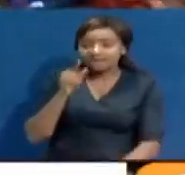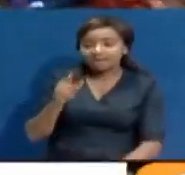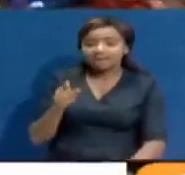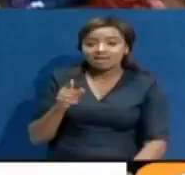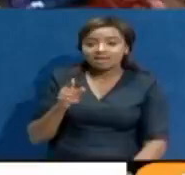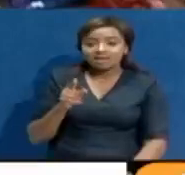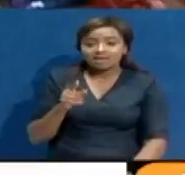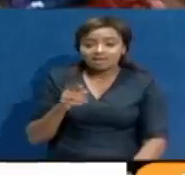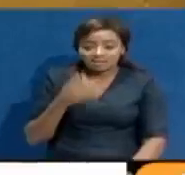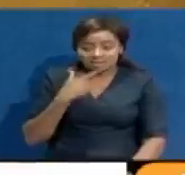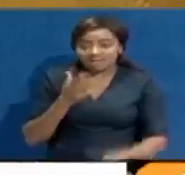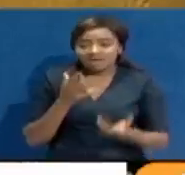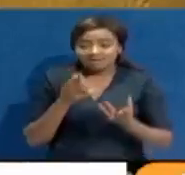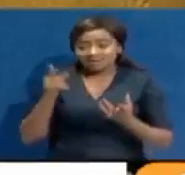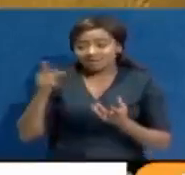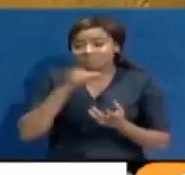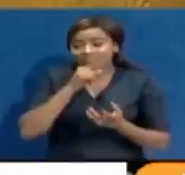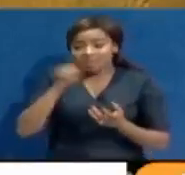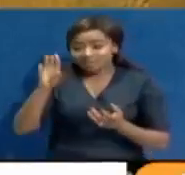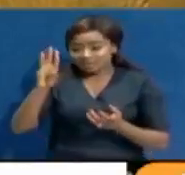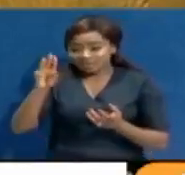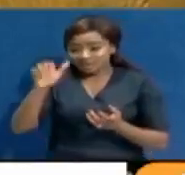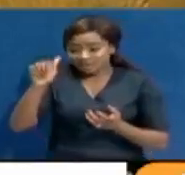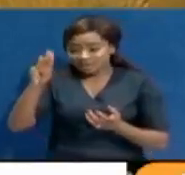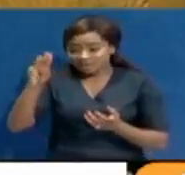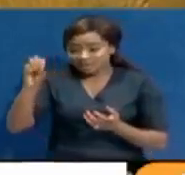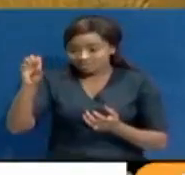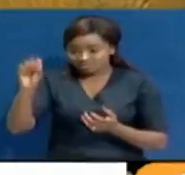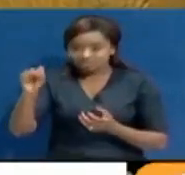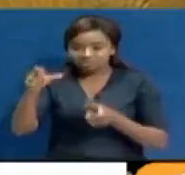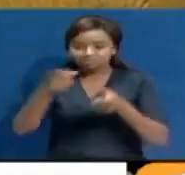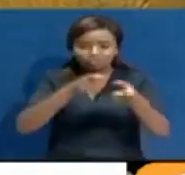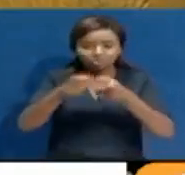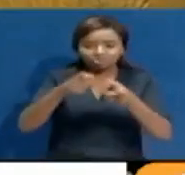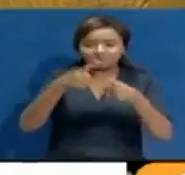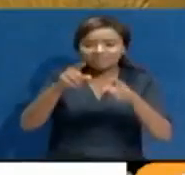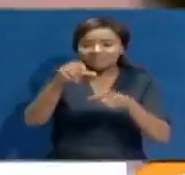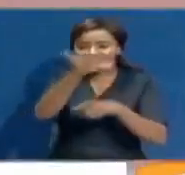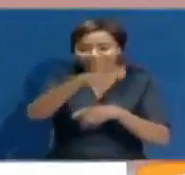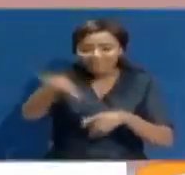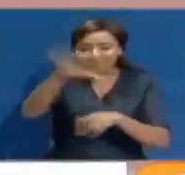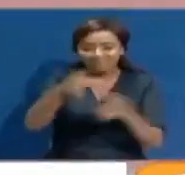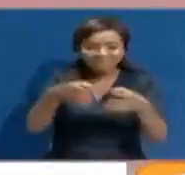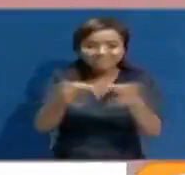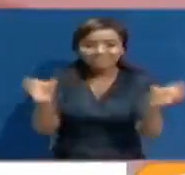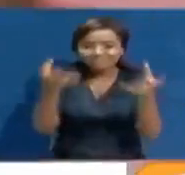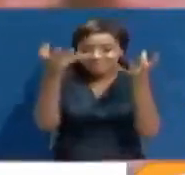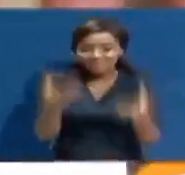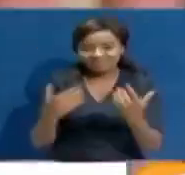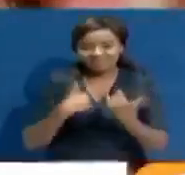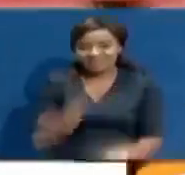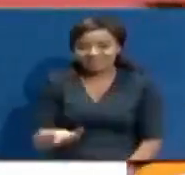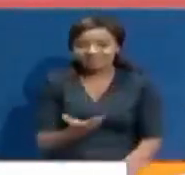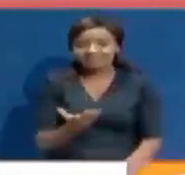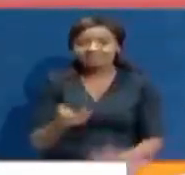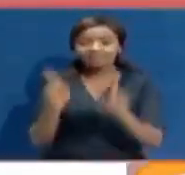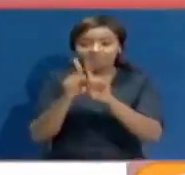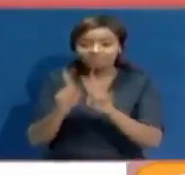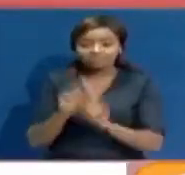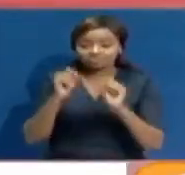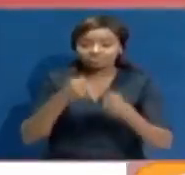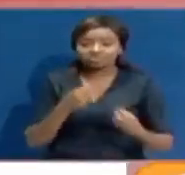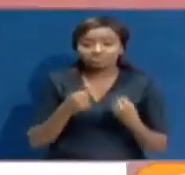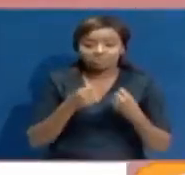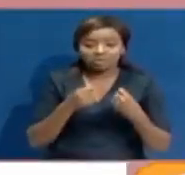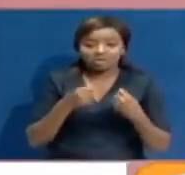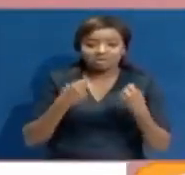heading a highly divided house, the divisions bound to widen in the coming days, and in what is likely to put President Kenyatta on a collision course